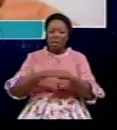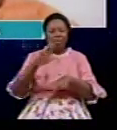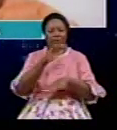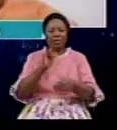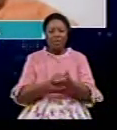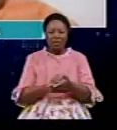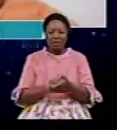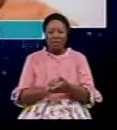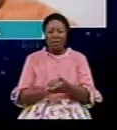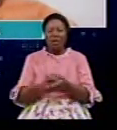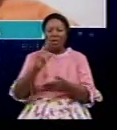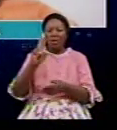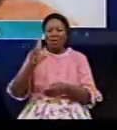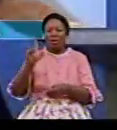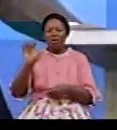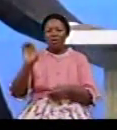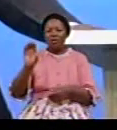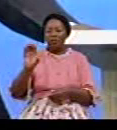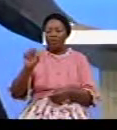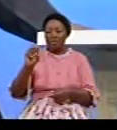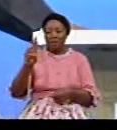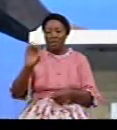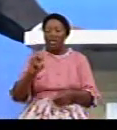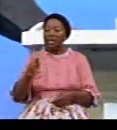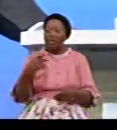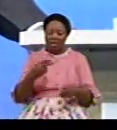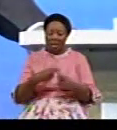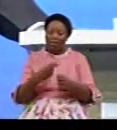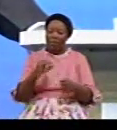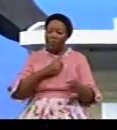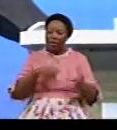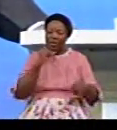God, then you will get to heaven.